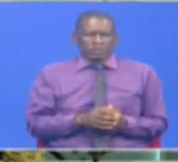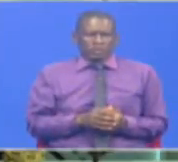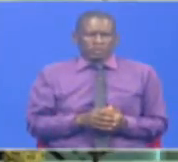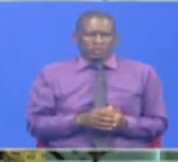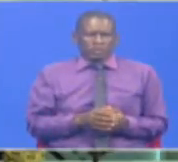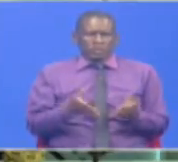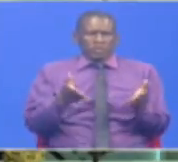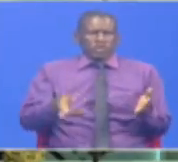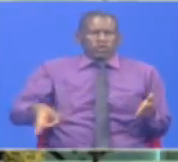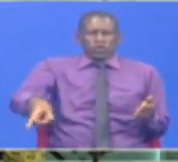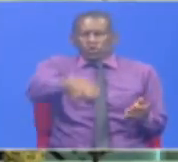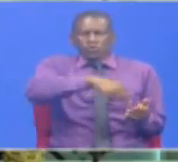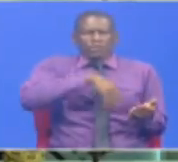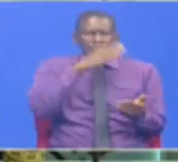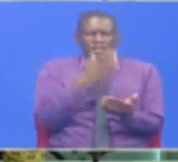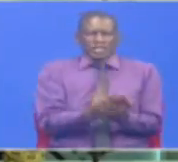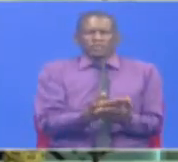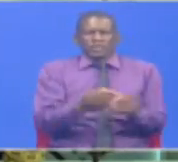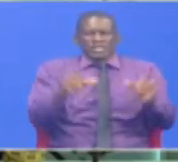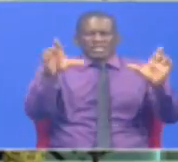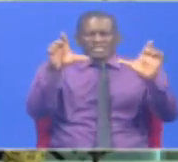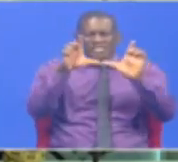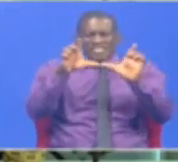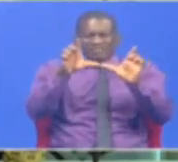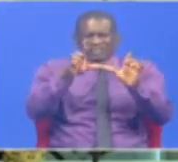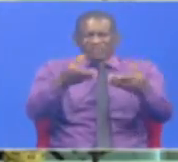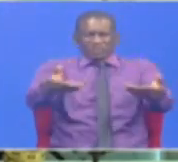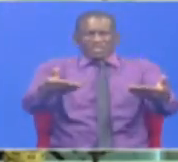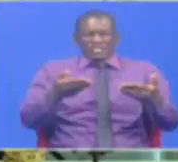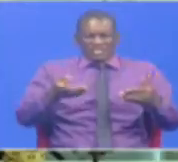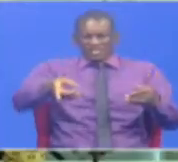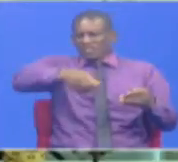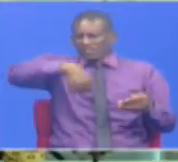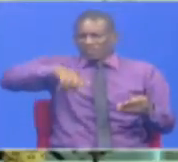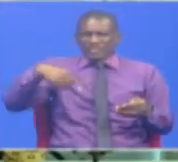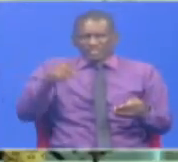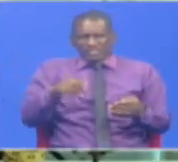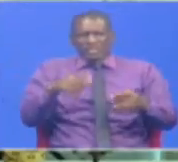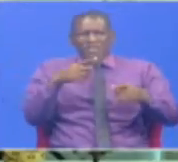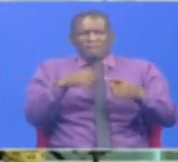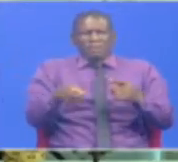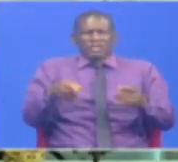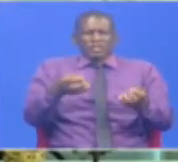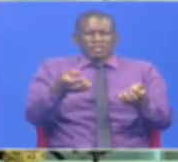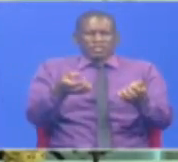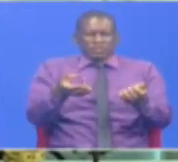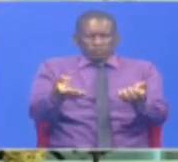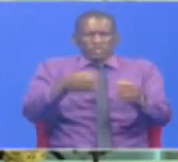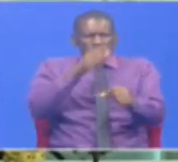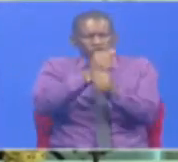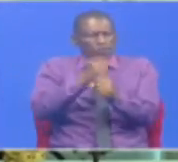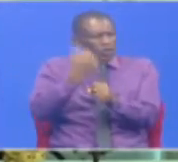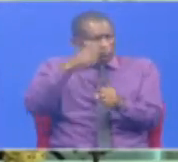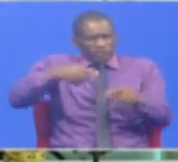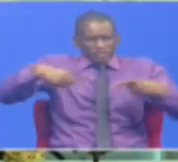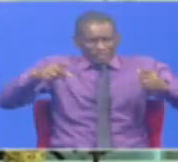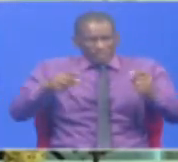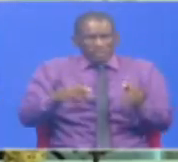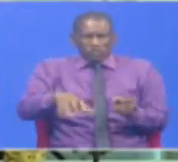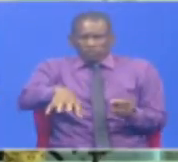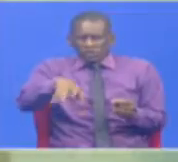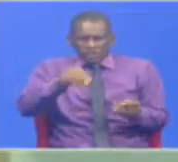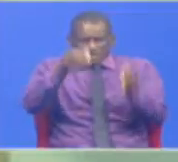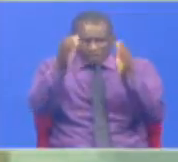We believe papers will grant us success instead of working for the success. So you find someone coming